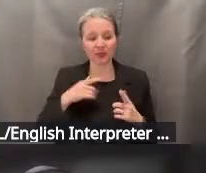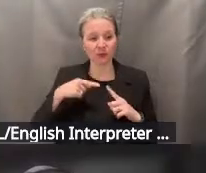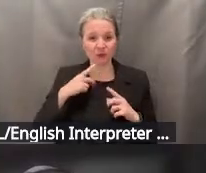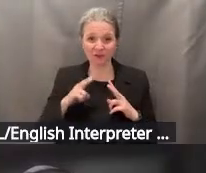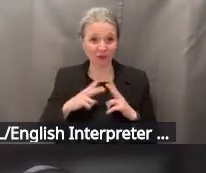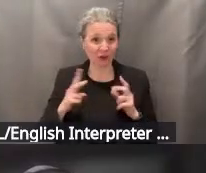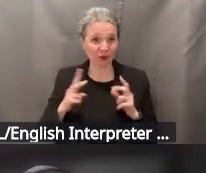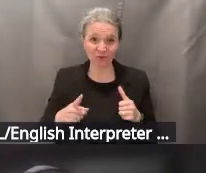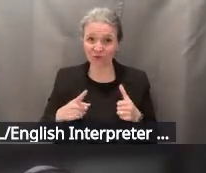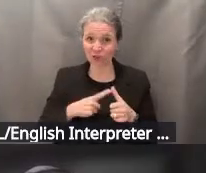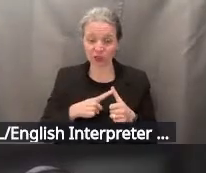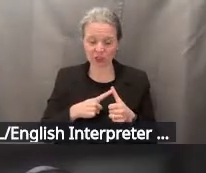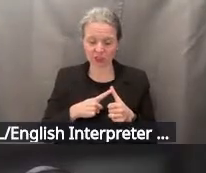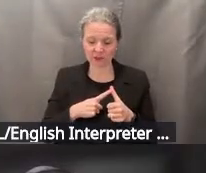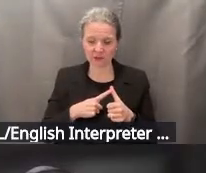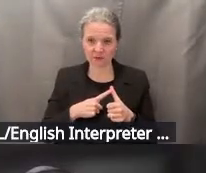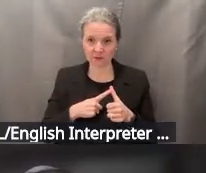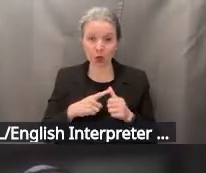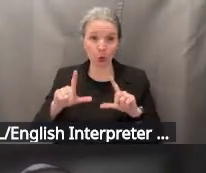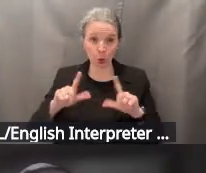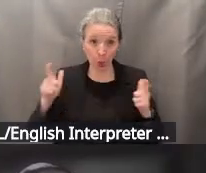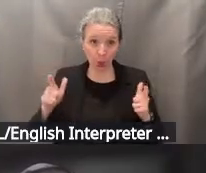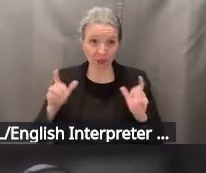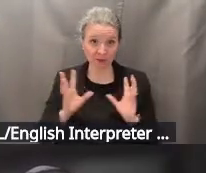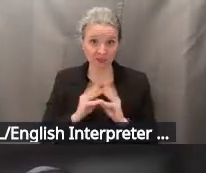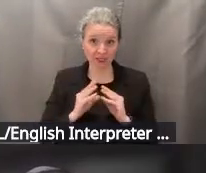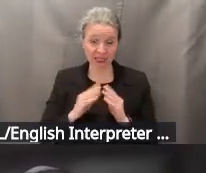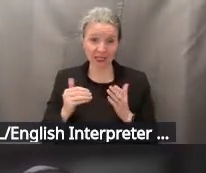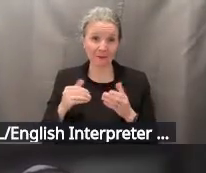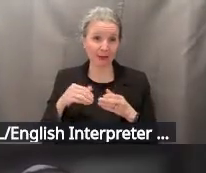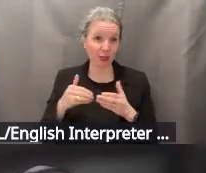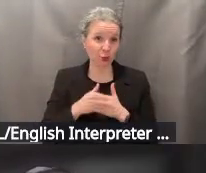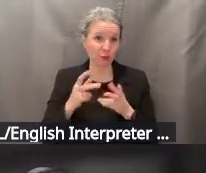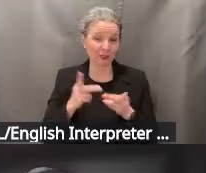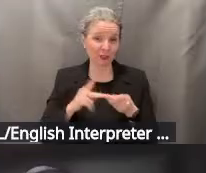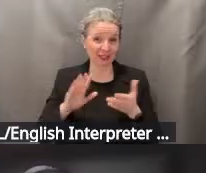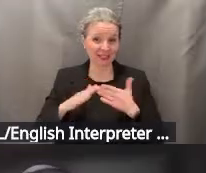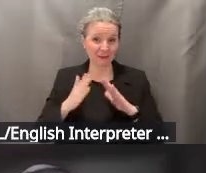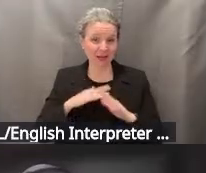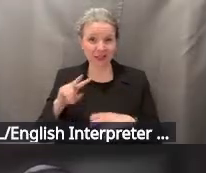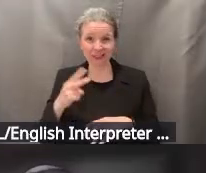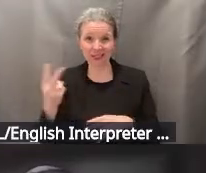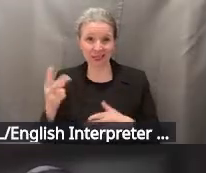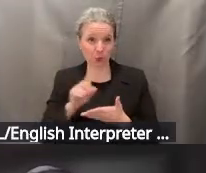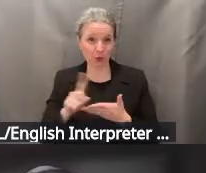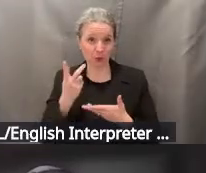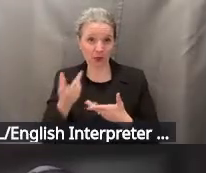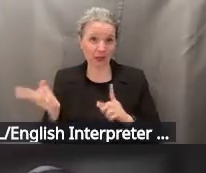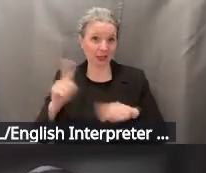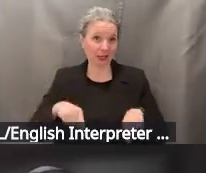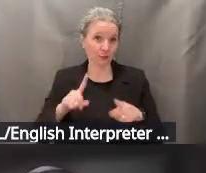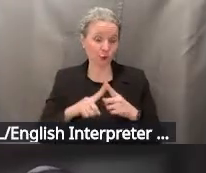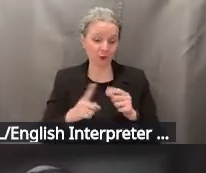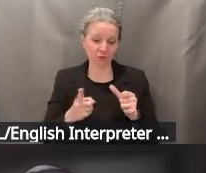very first large meeting in my new position at the city. It was my second week when I came to my first